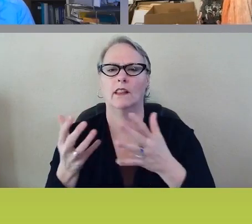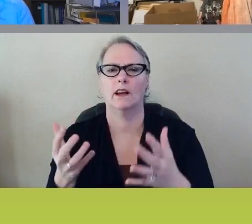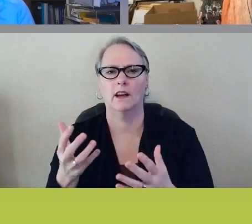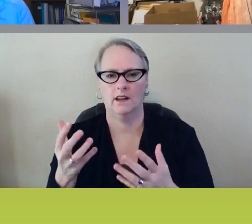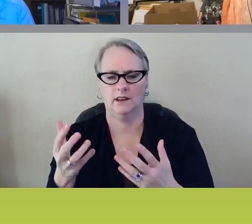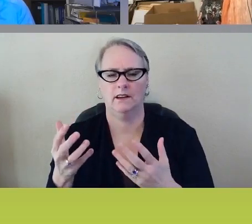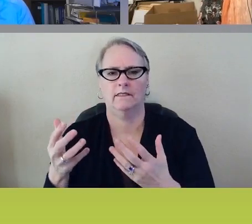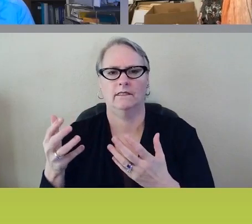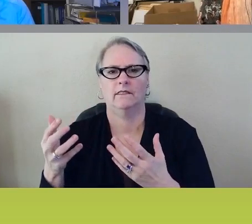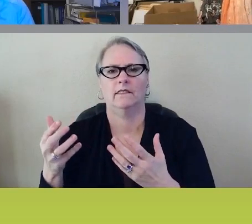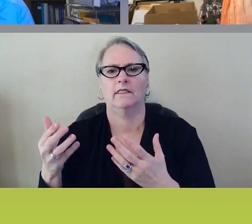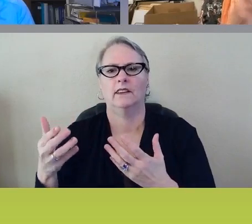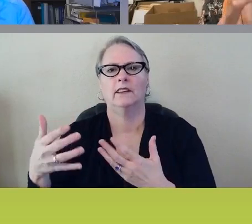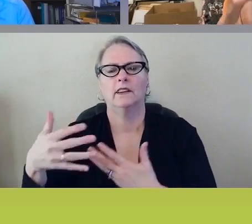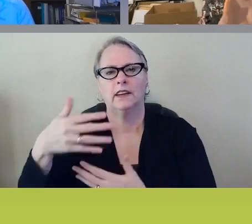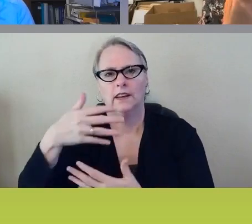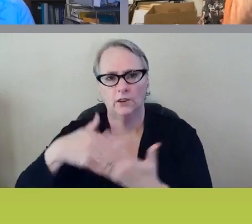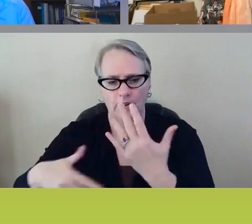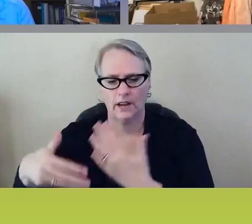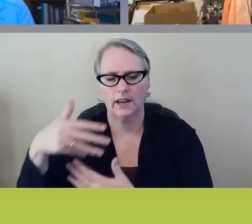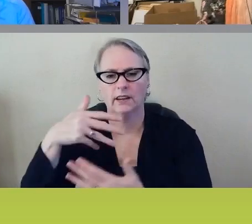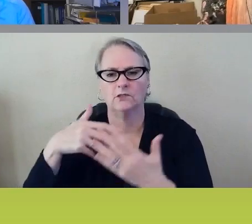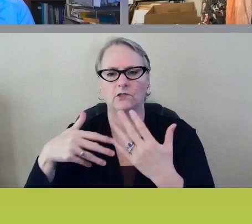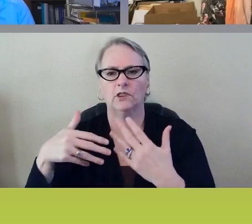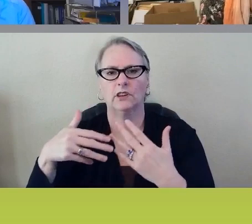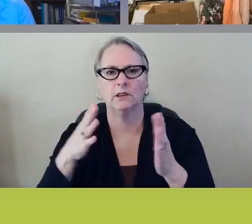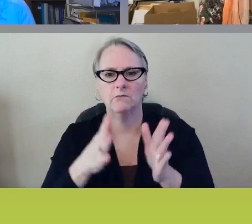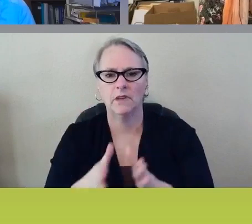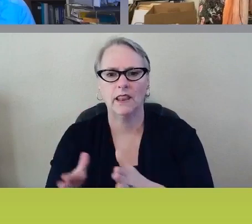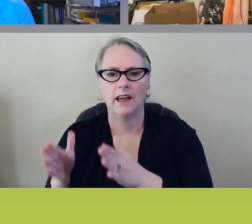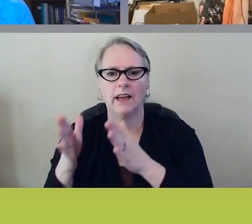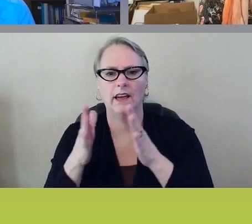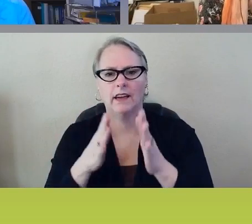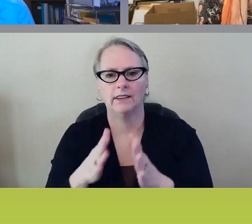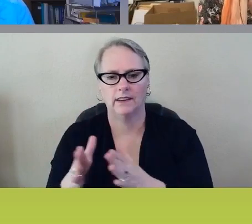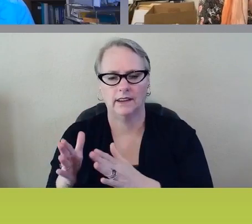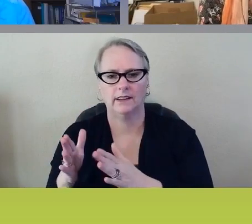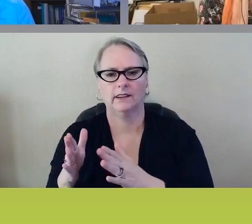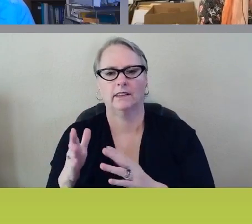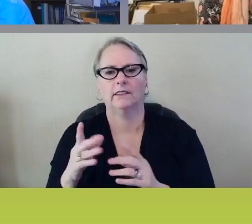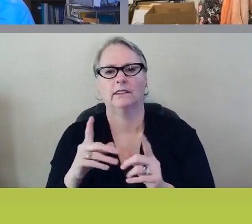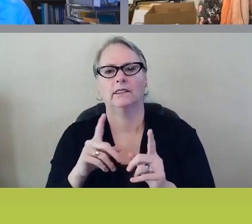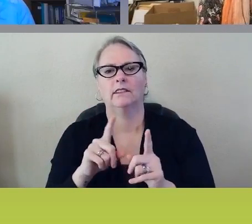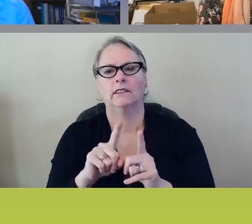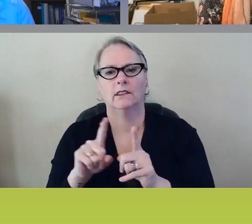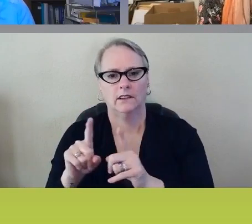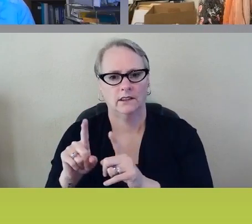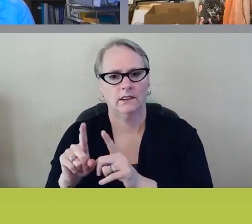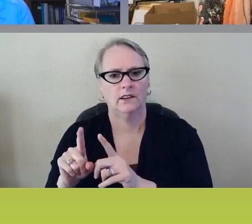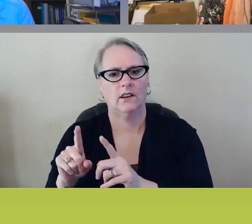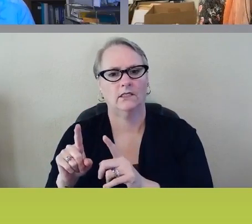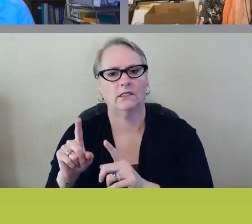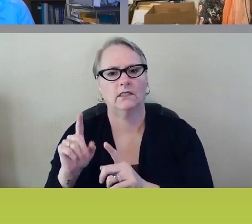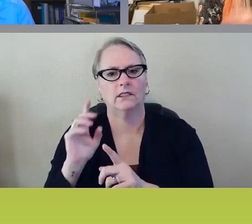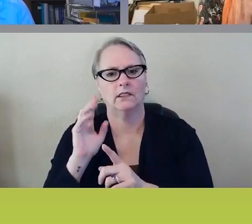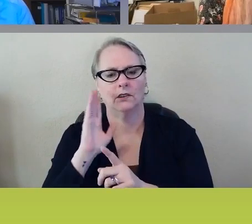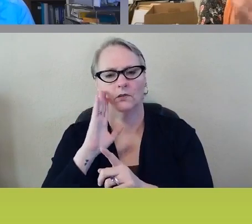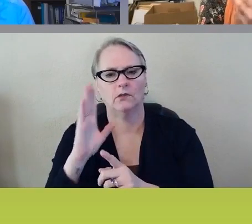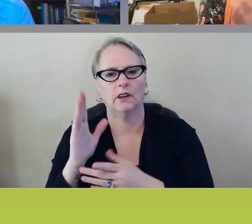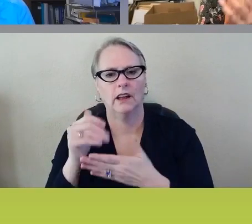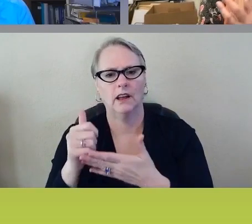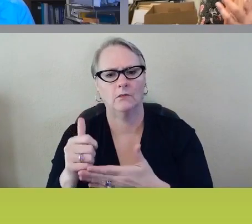and the fantasy that they bring also help them. How can I